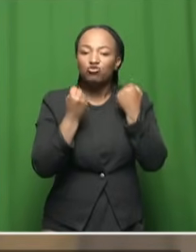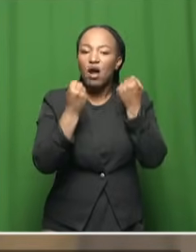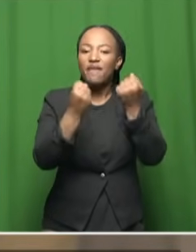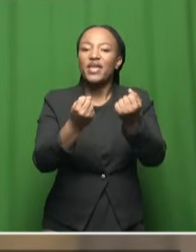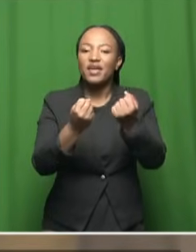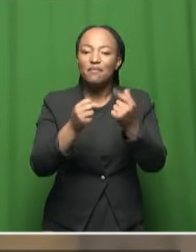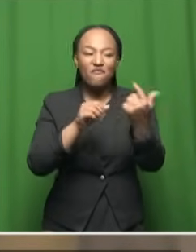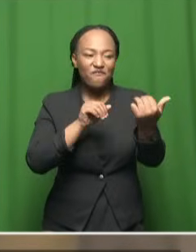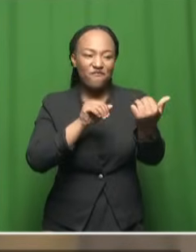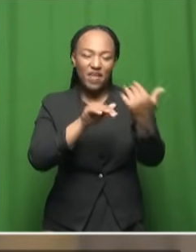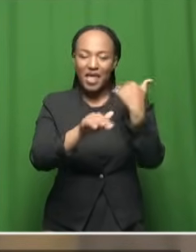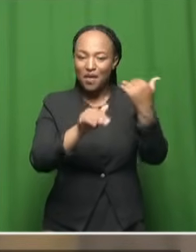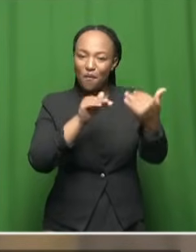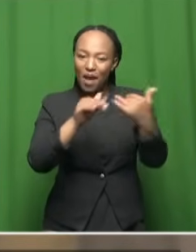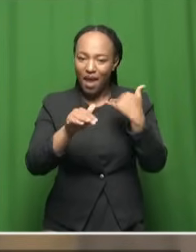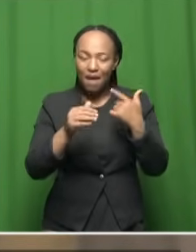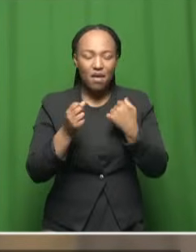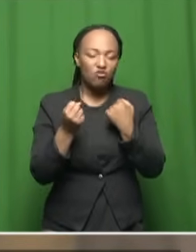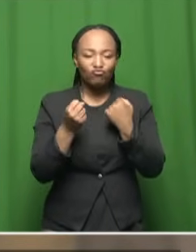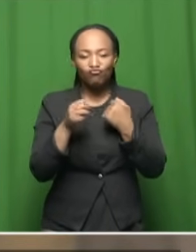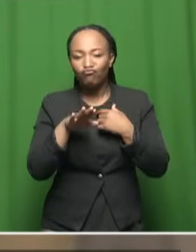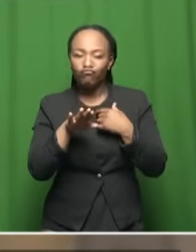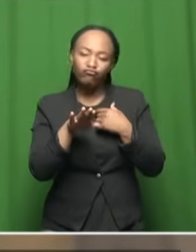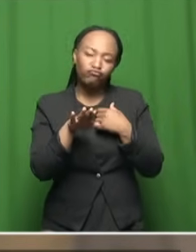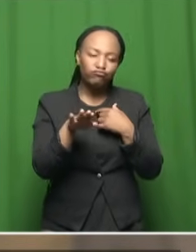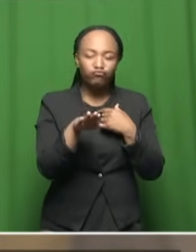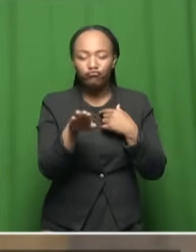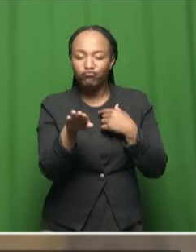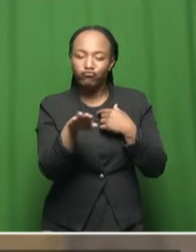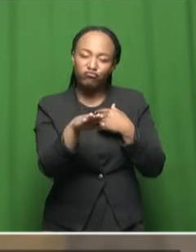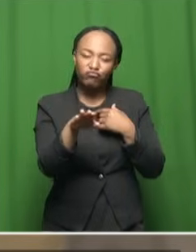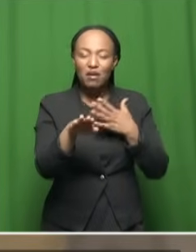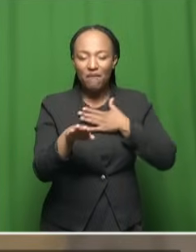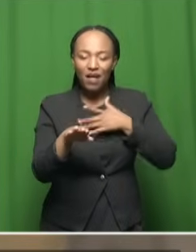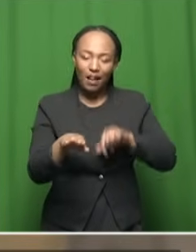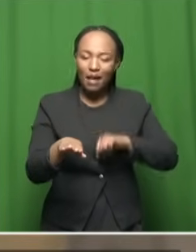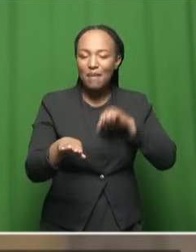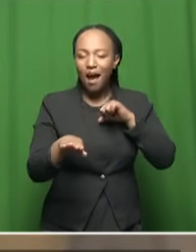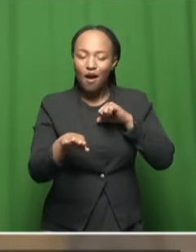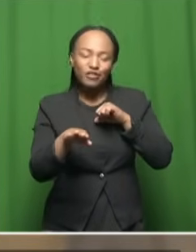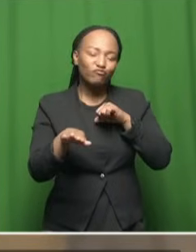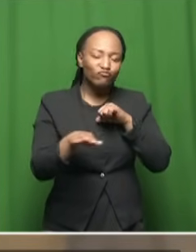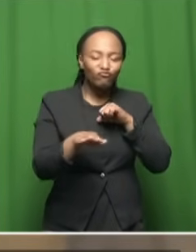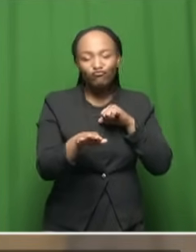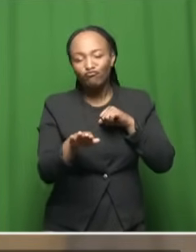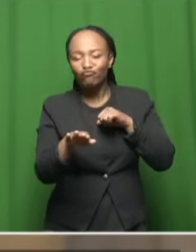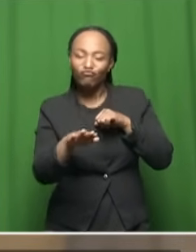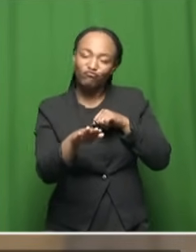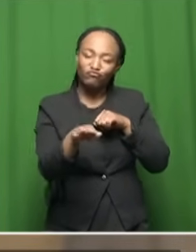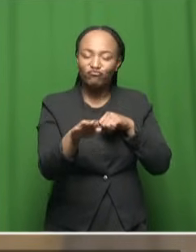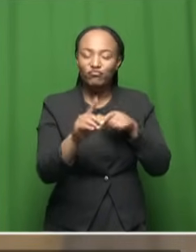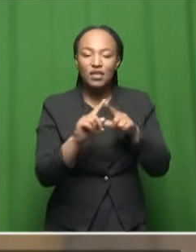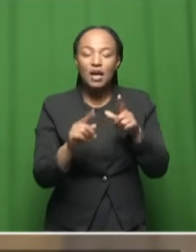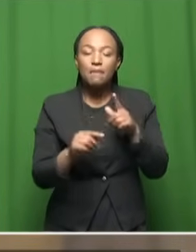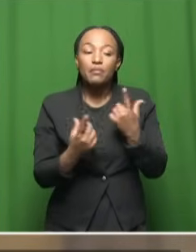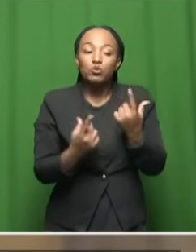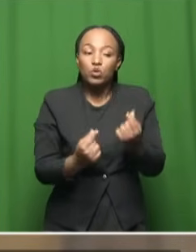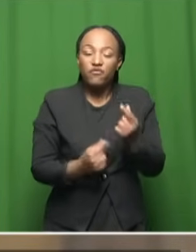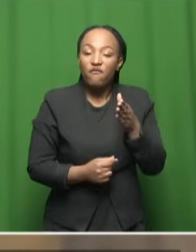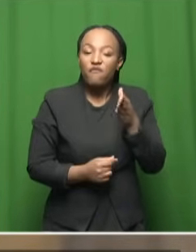just felt, I couldn't help but feel a sense of pride, like I am, doing this for my